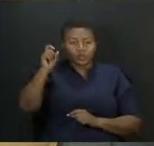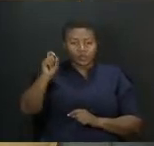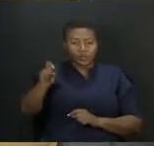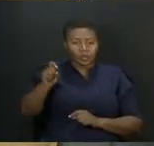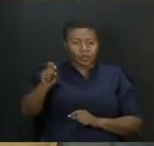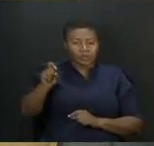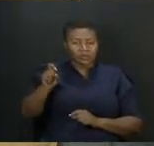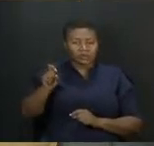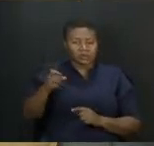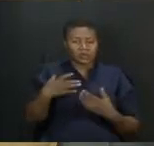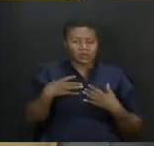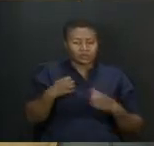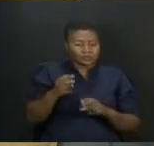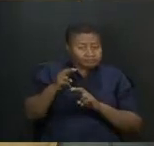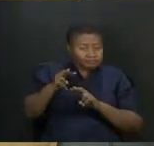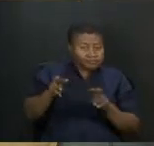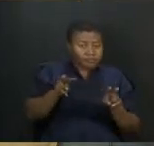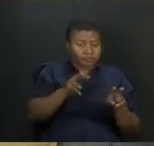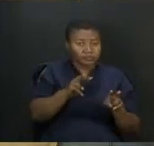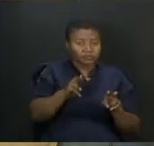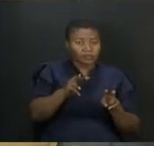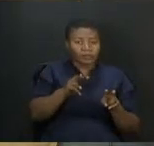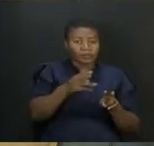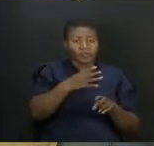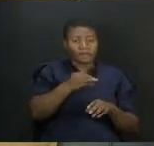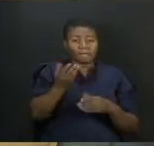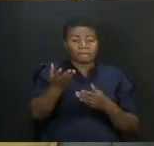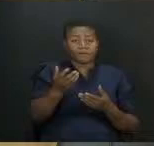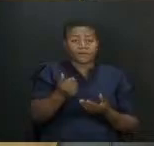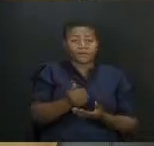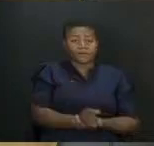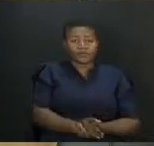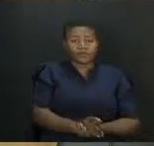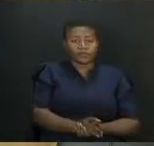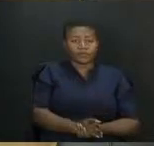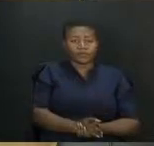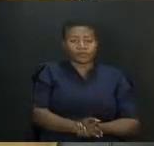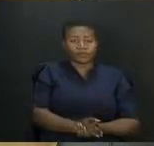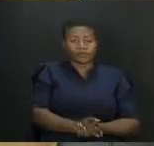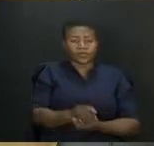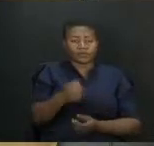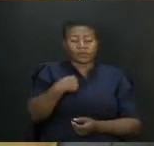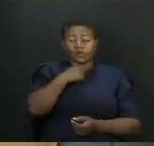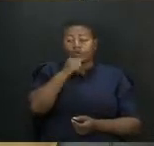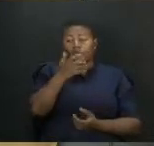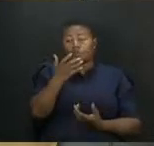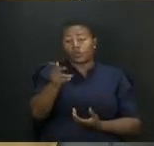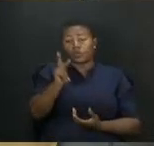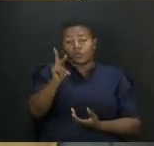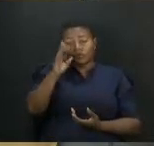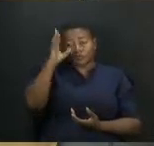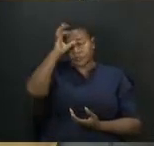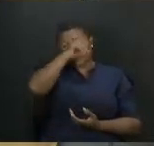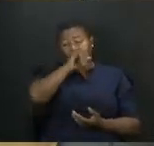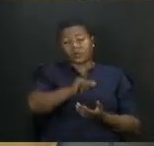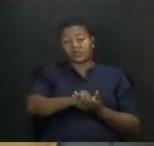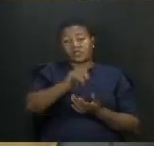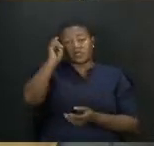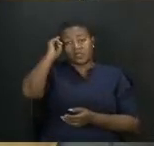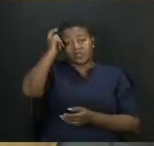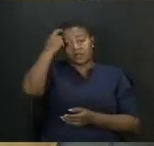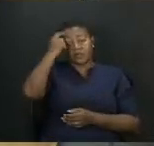this. But I want to give I don't want us to live here with the impression that the government is not on the